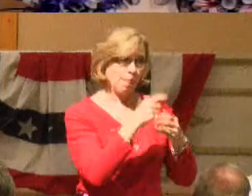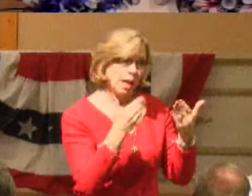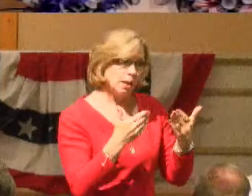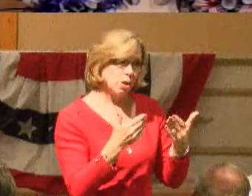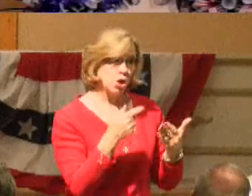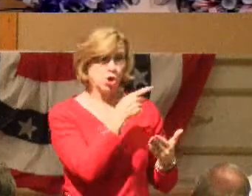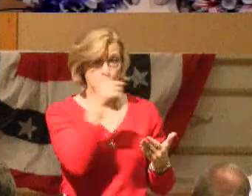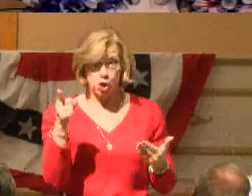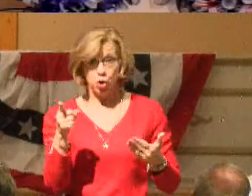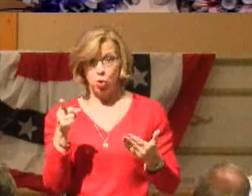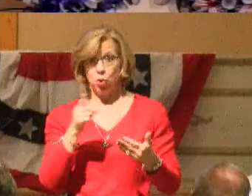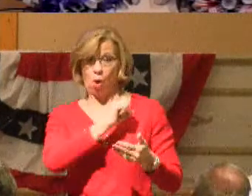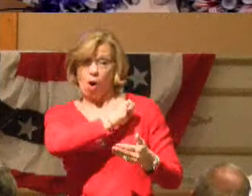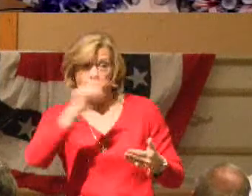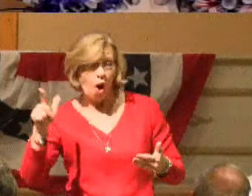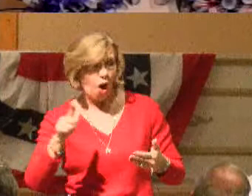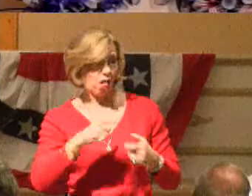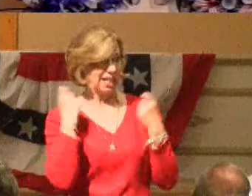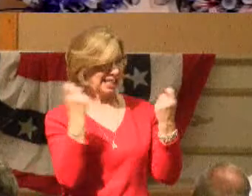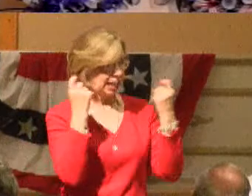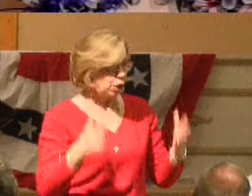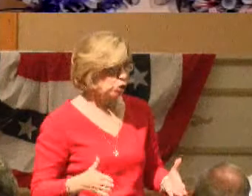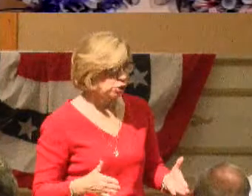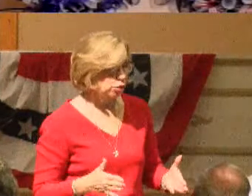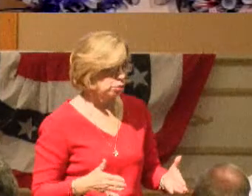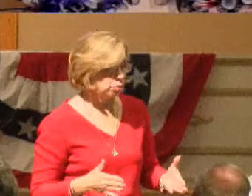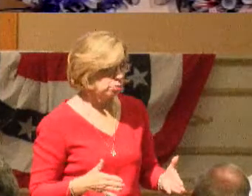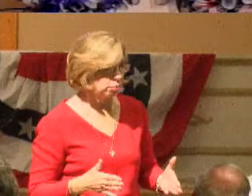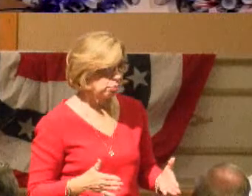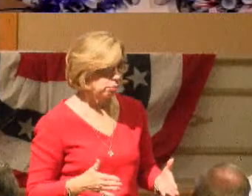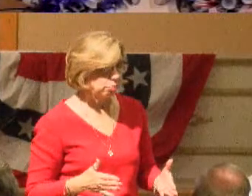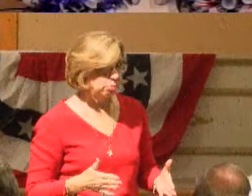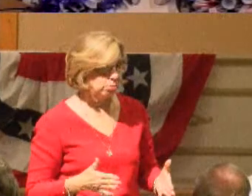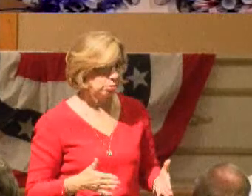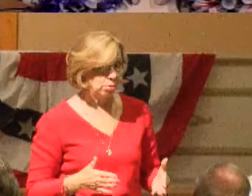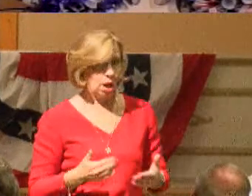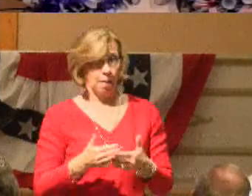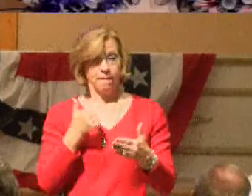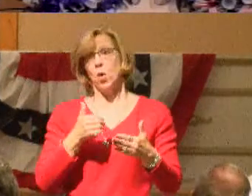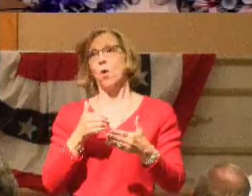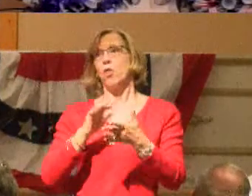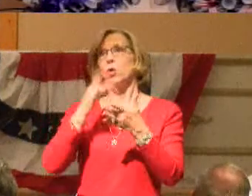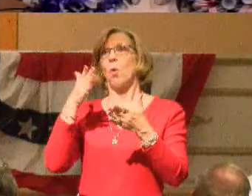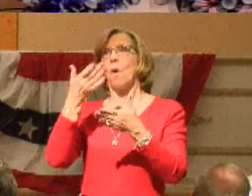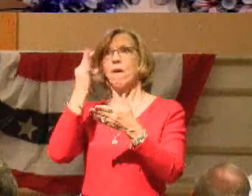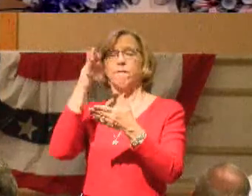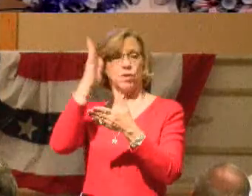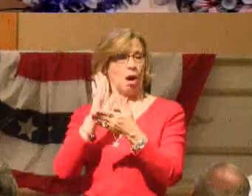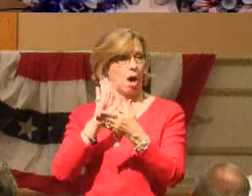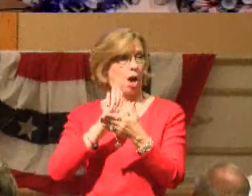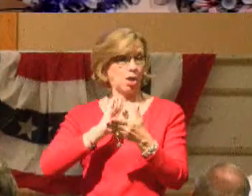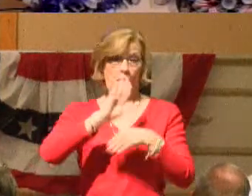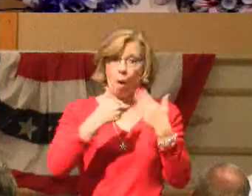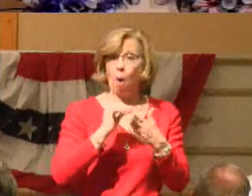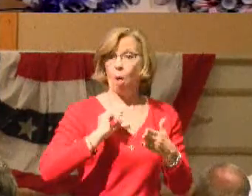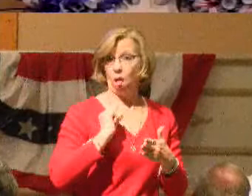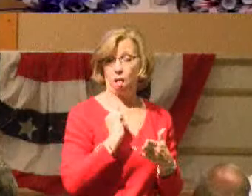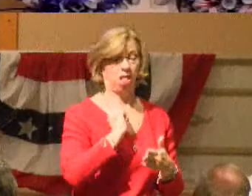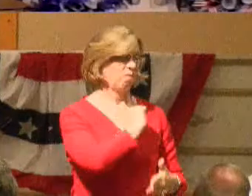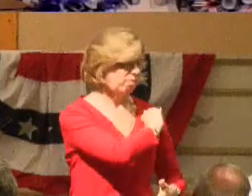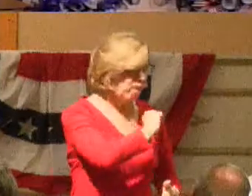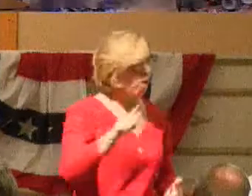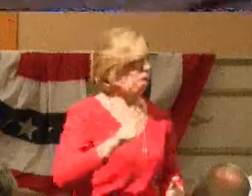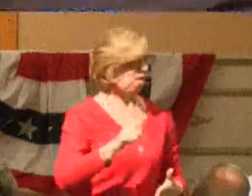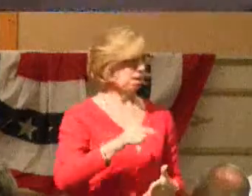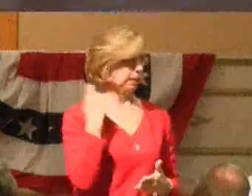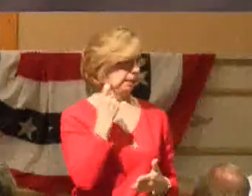sinner. For all have sinned and fallen short and come short of the glory of God. Every one of us are sinners. Some of